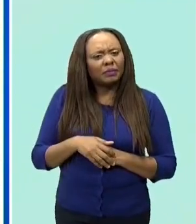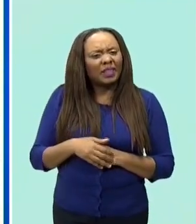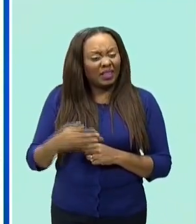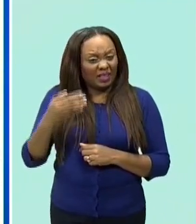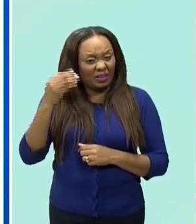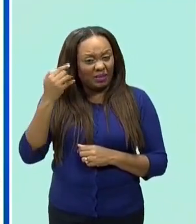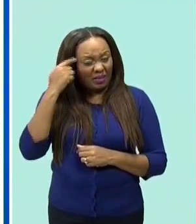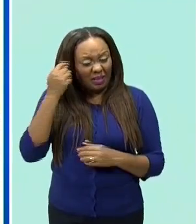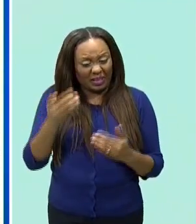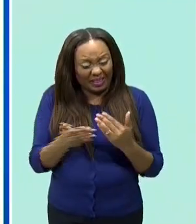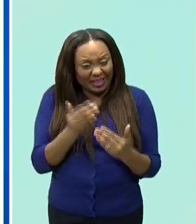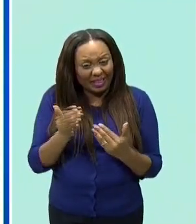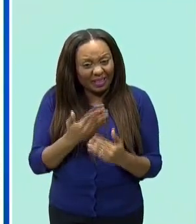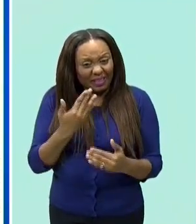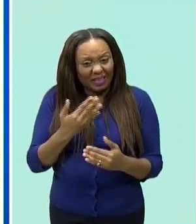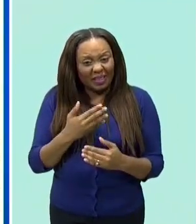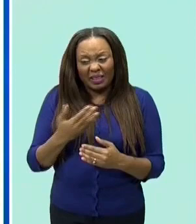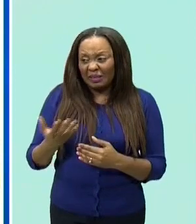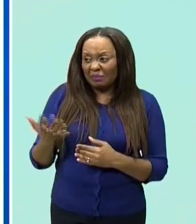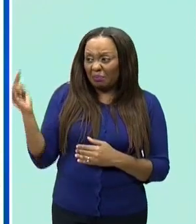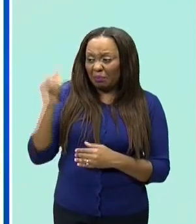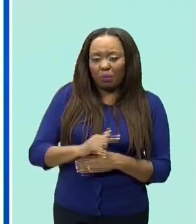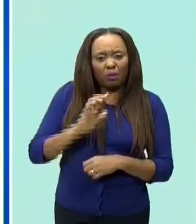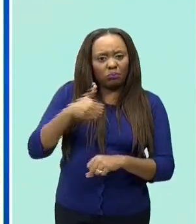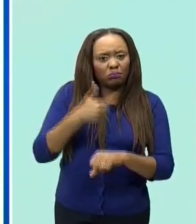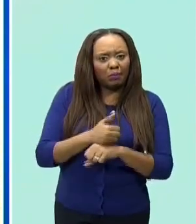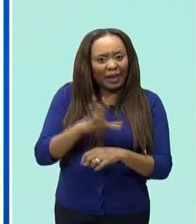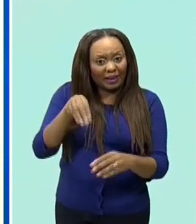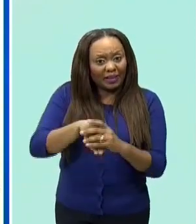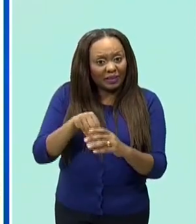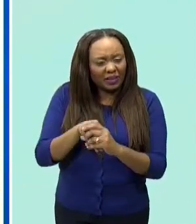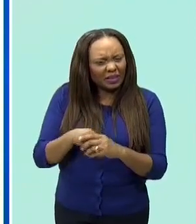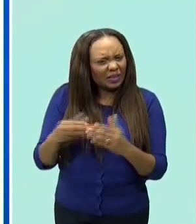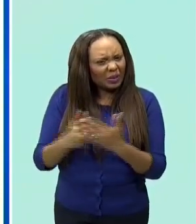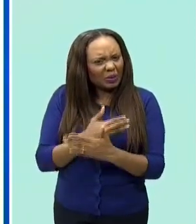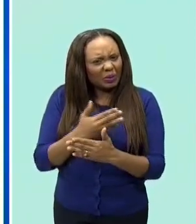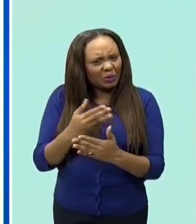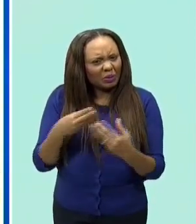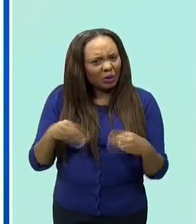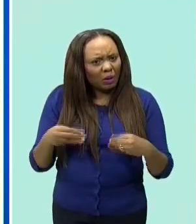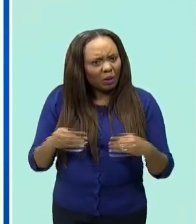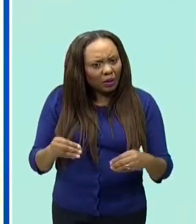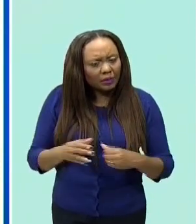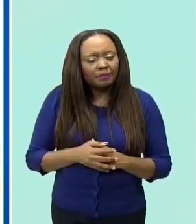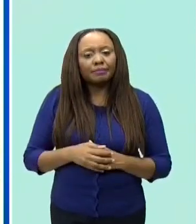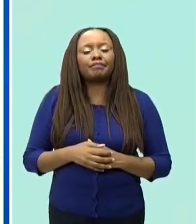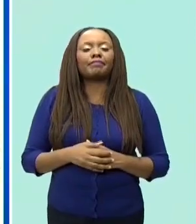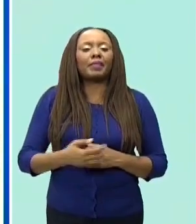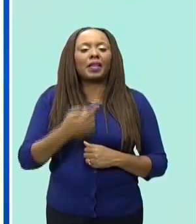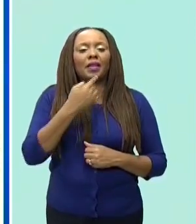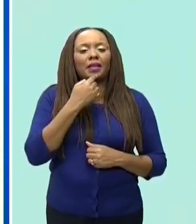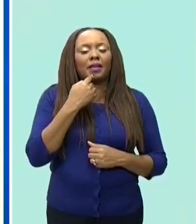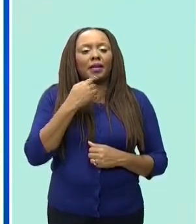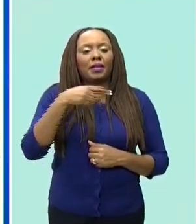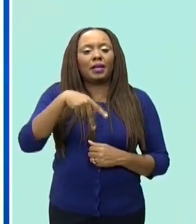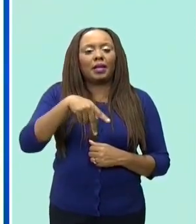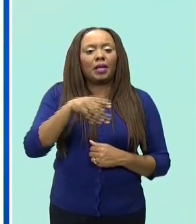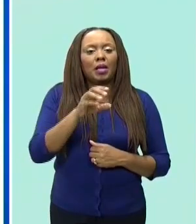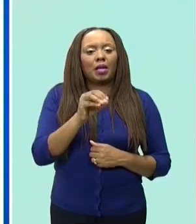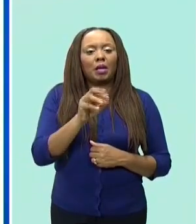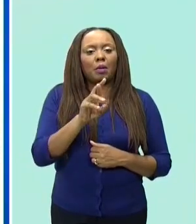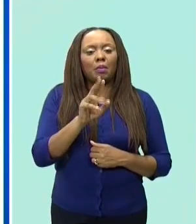foreign investor coming into a new business environment to set up a new store. Now, he said the port and customs officials have been